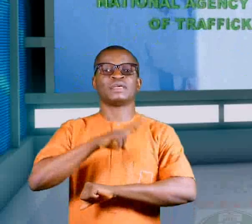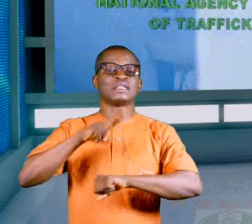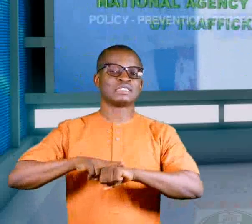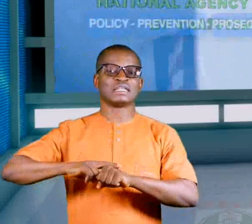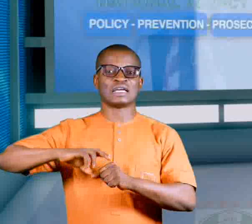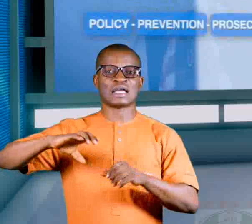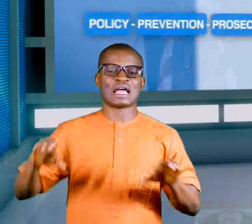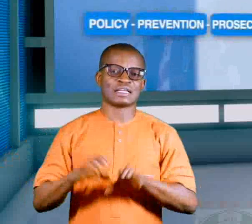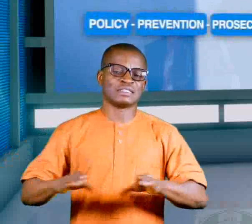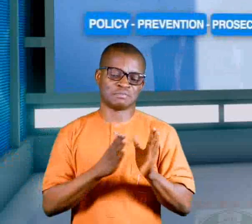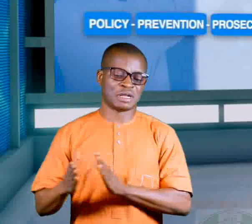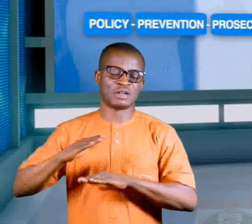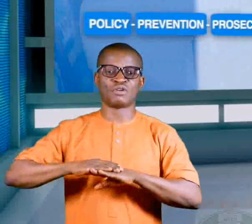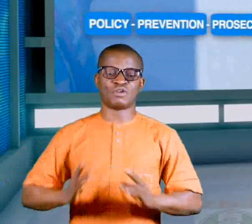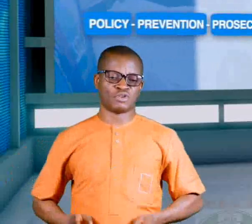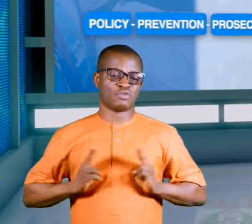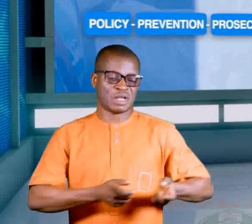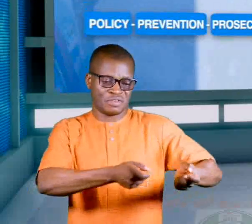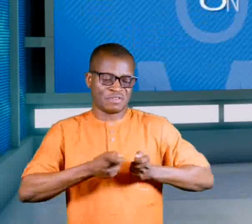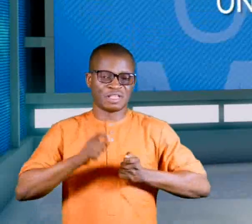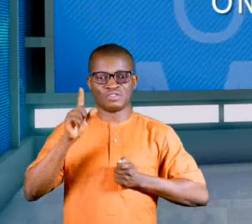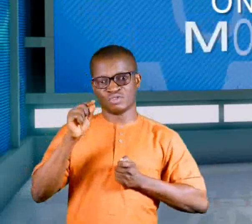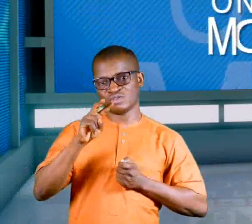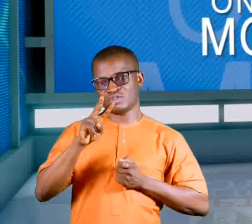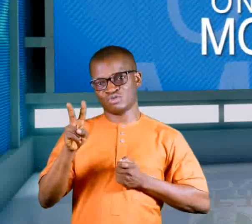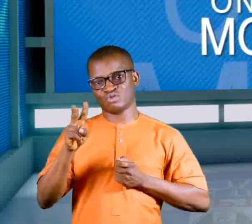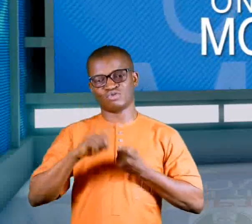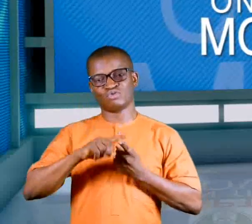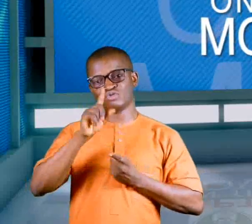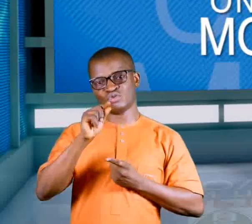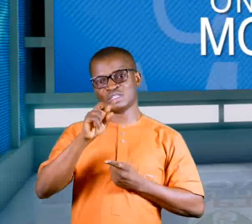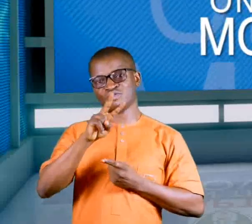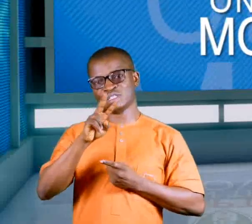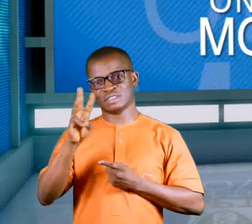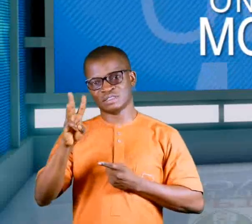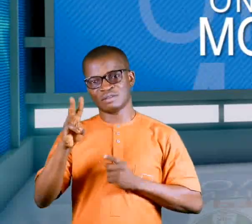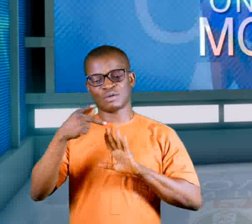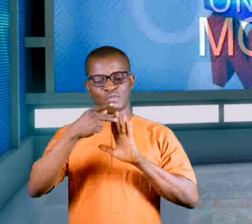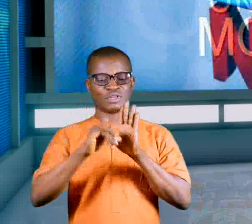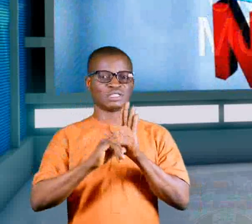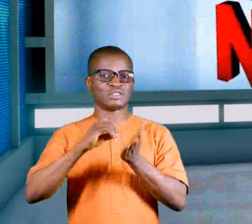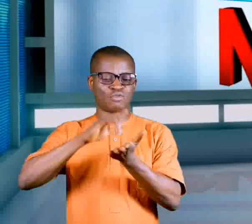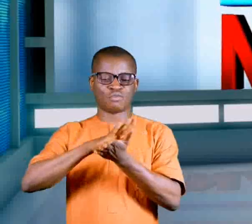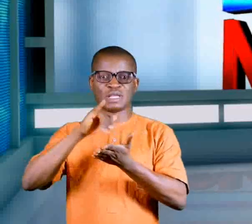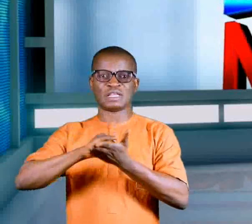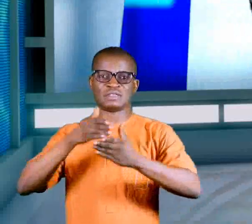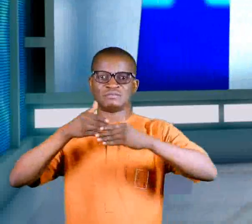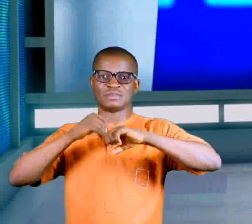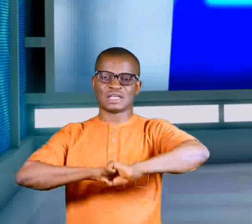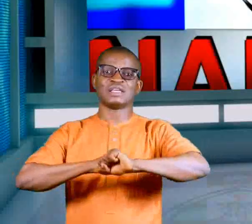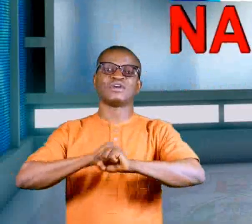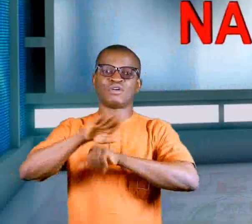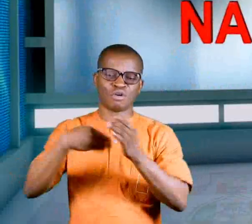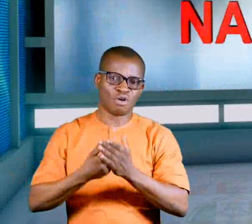The National Action Plan on Human Trafficking 2022 to 2026, a policy document that guides anti-trafficking efforts